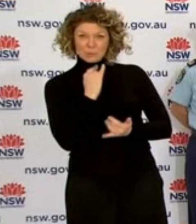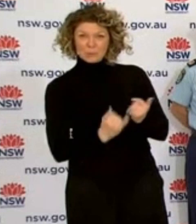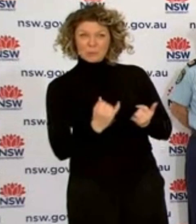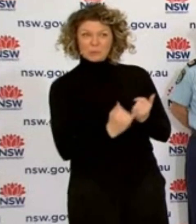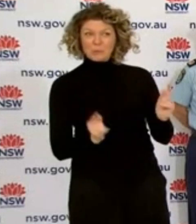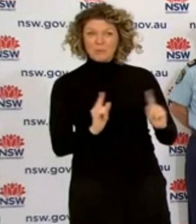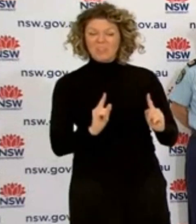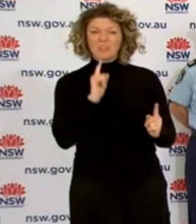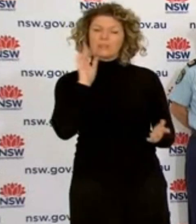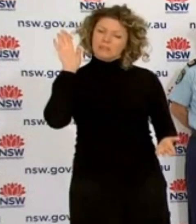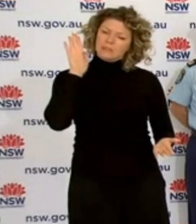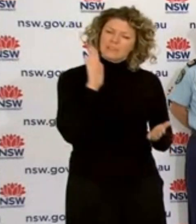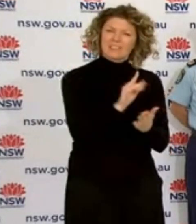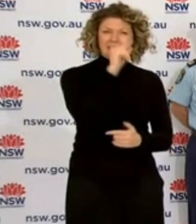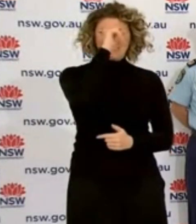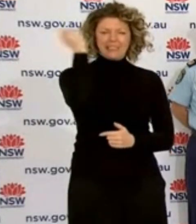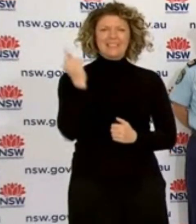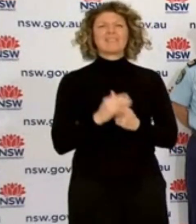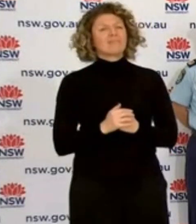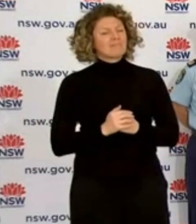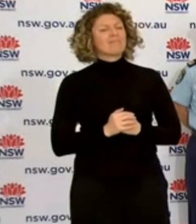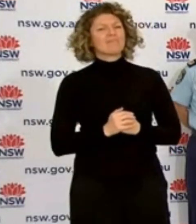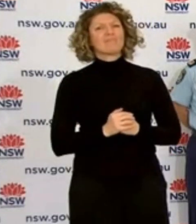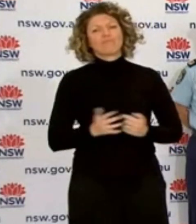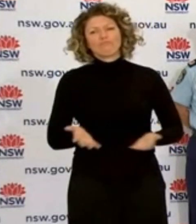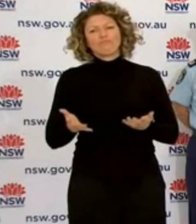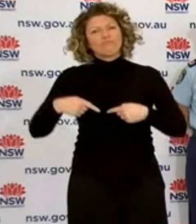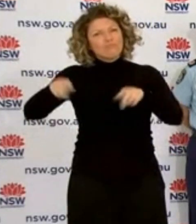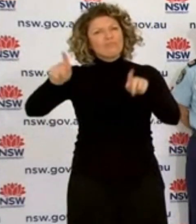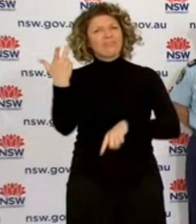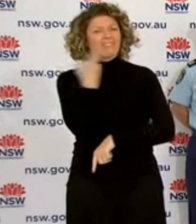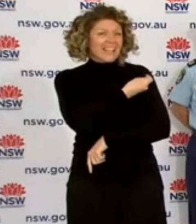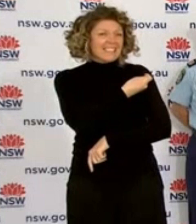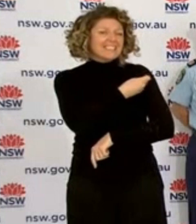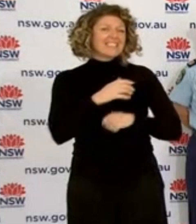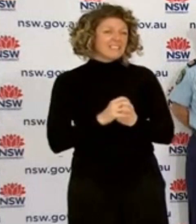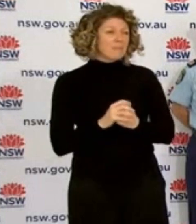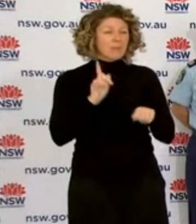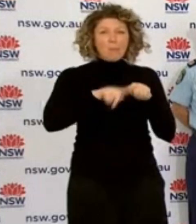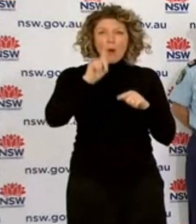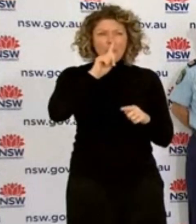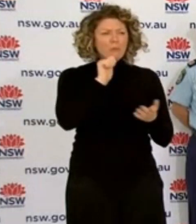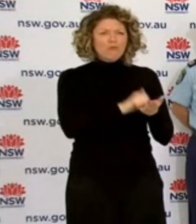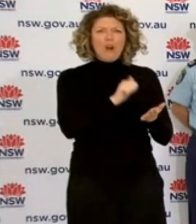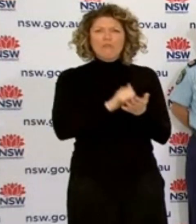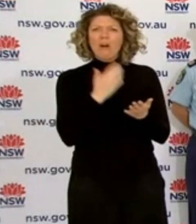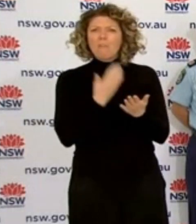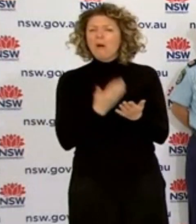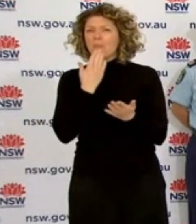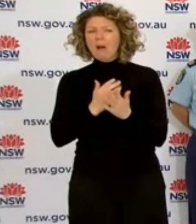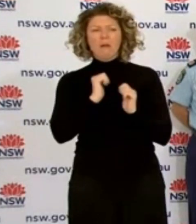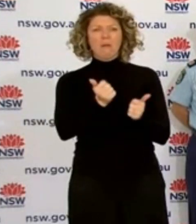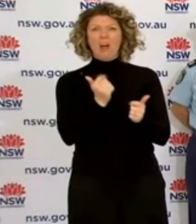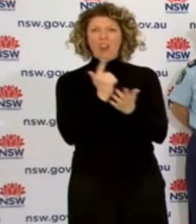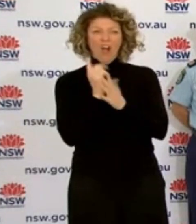case numbers, to get vaccination rates up. The vast majority of people are doing the right thing. I'm very encouraged by the number of people coming forward to